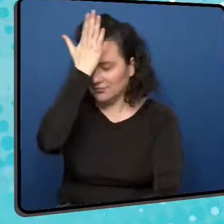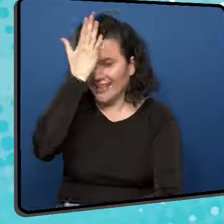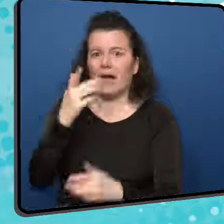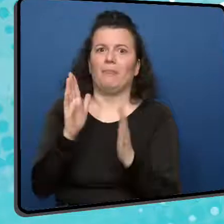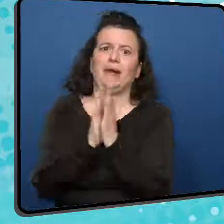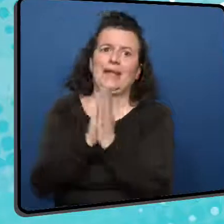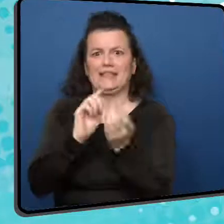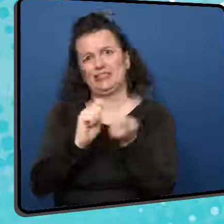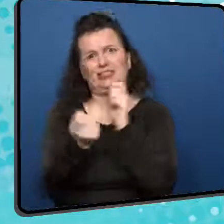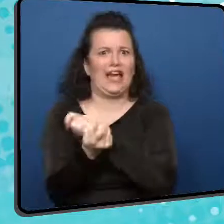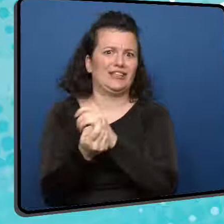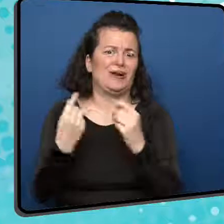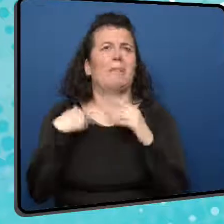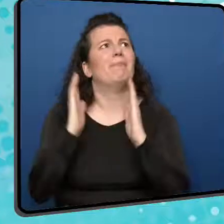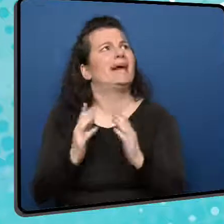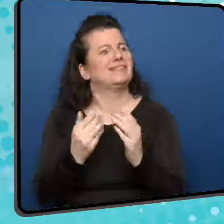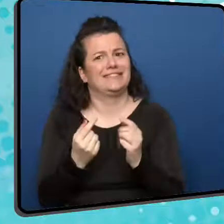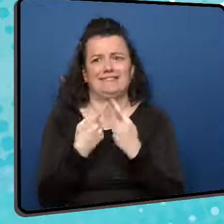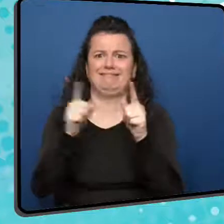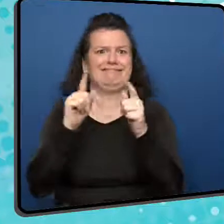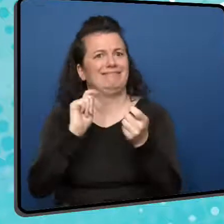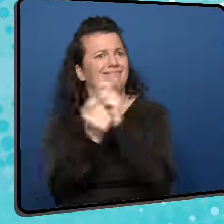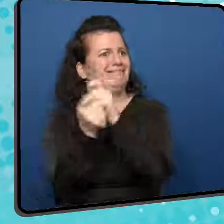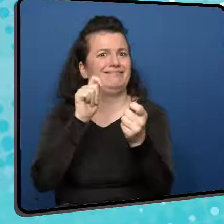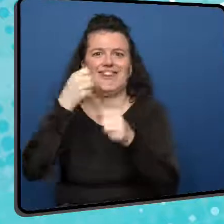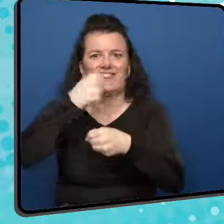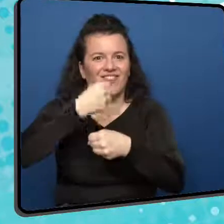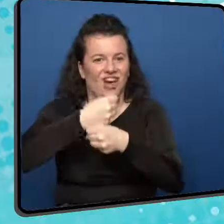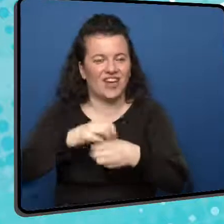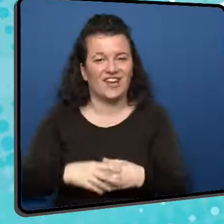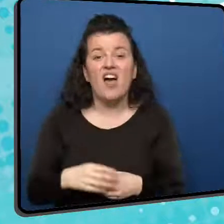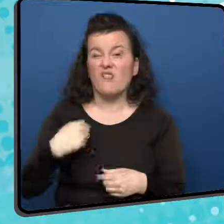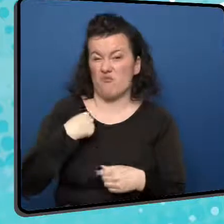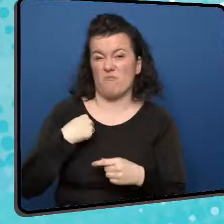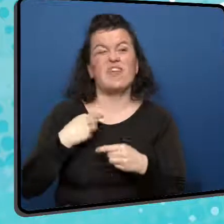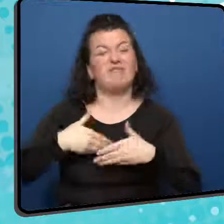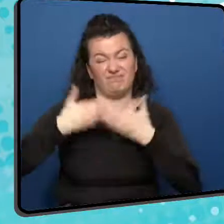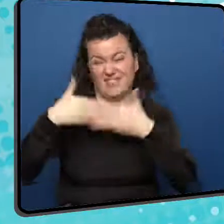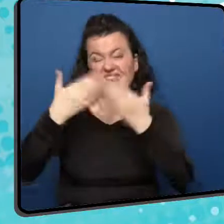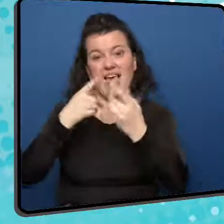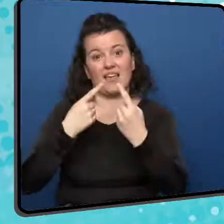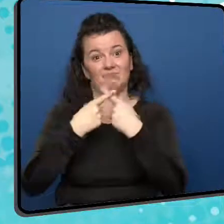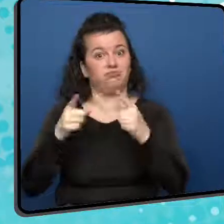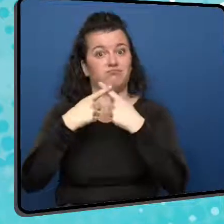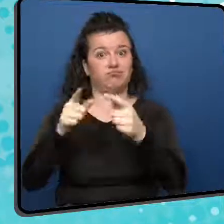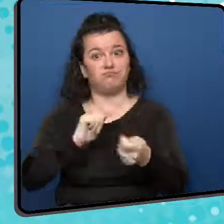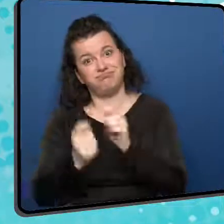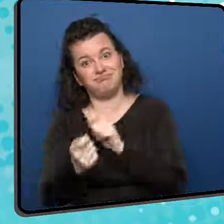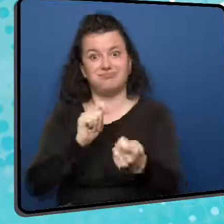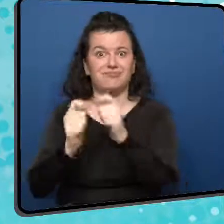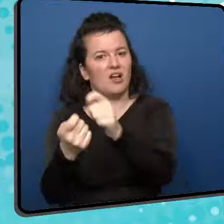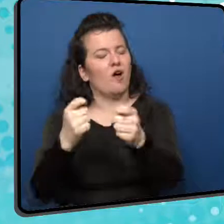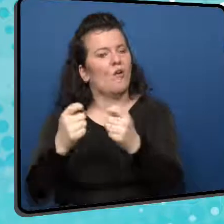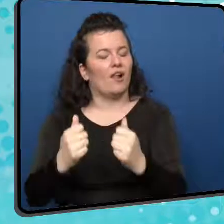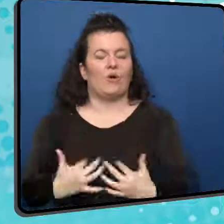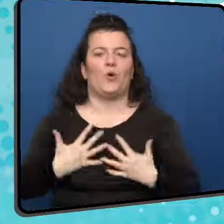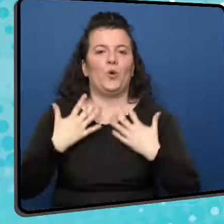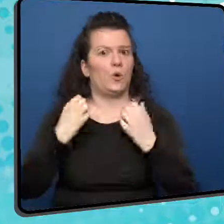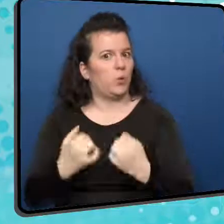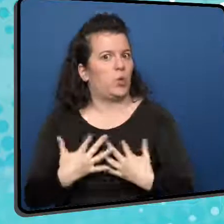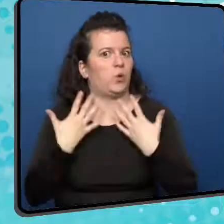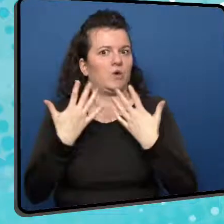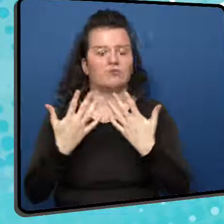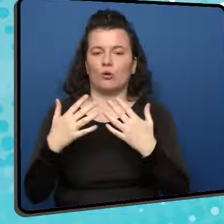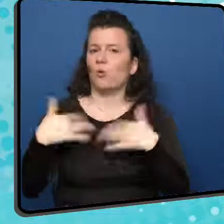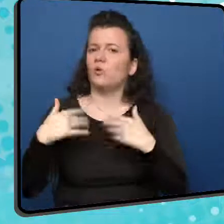So I think variety is the key. And with that, we work on so many different projects in different,